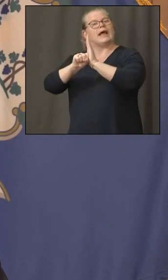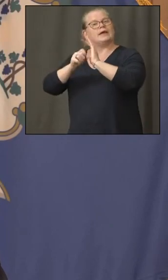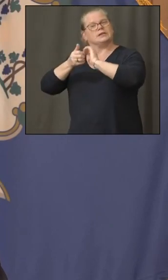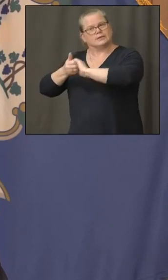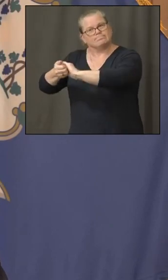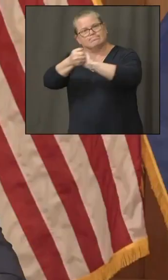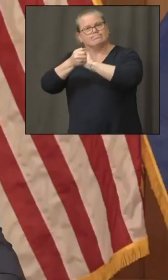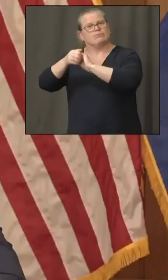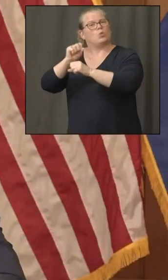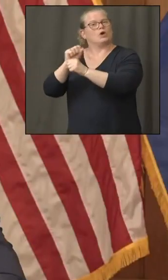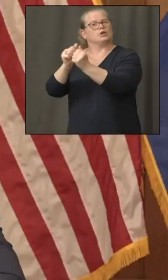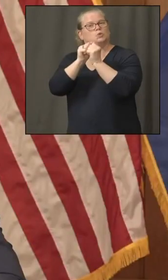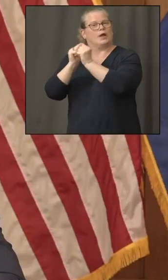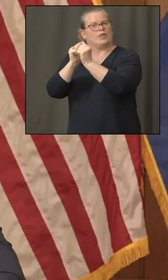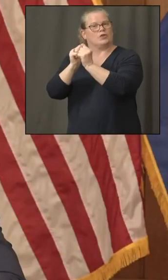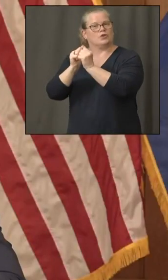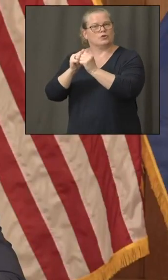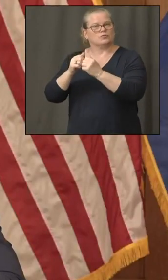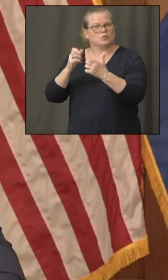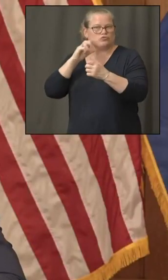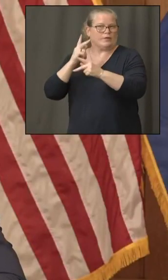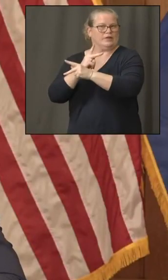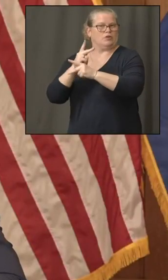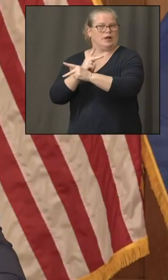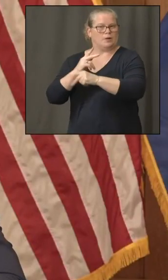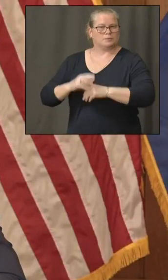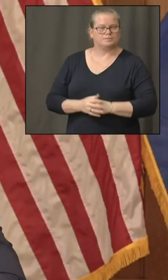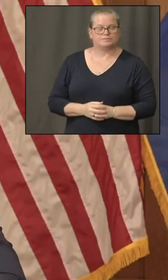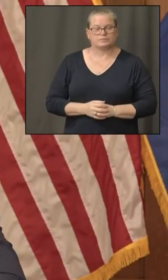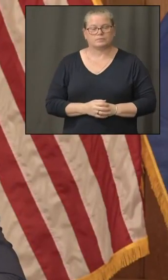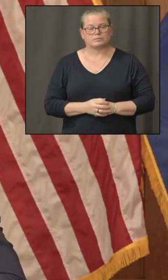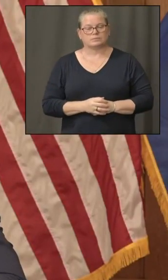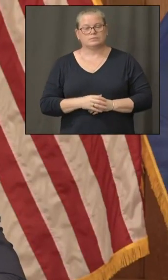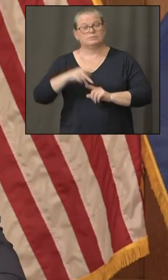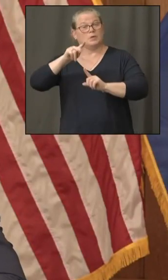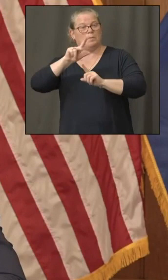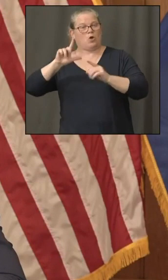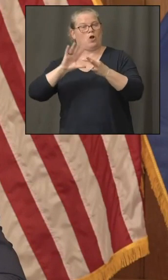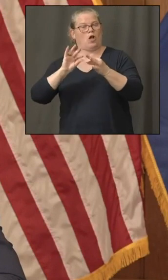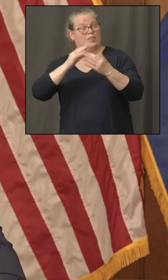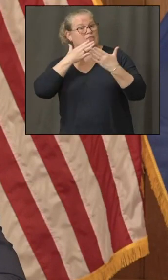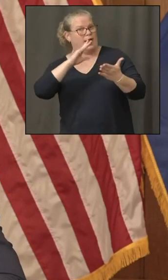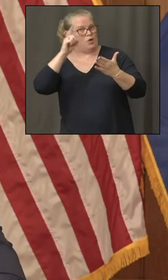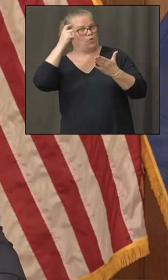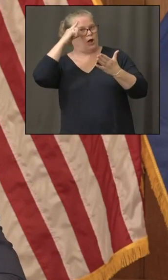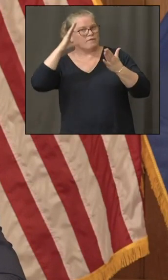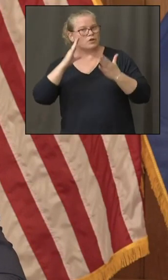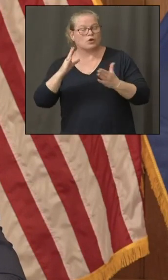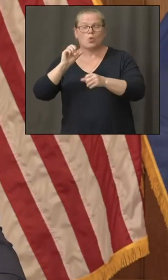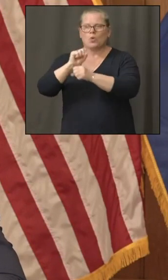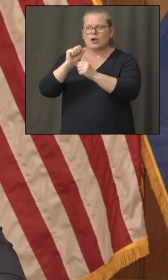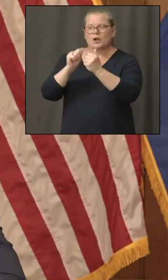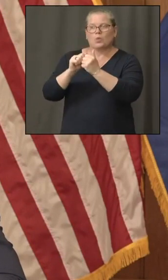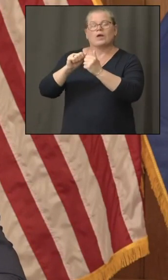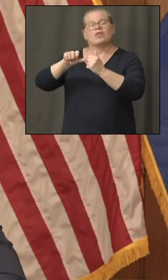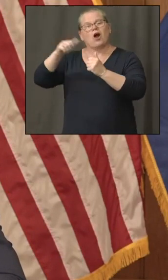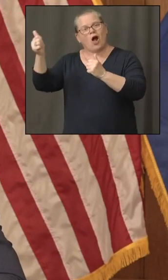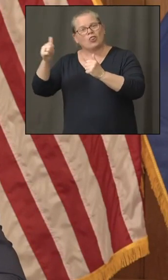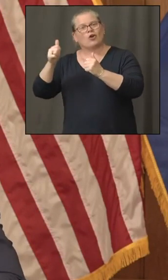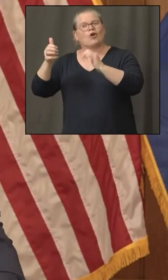Governor stated, we've been working on these conversations with our regional partners, particularly New York and New